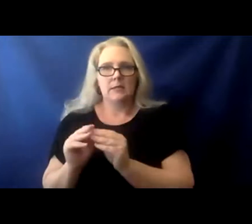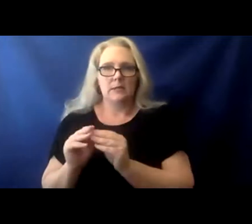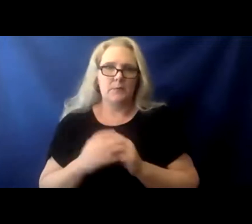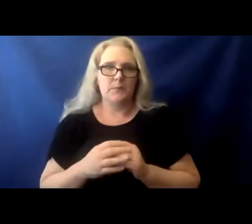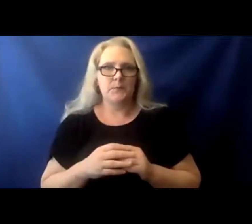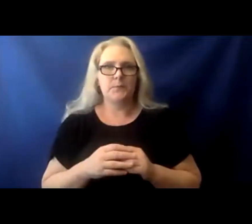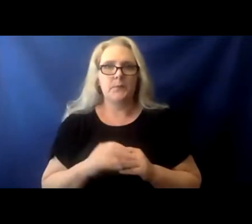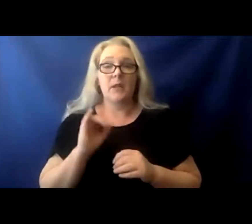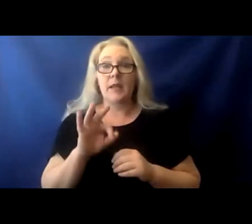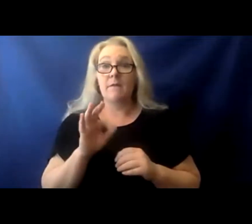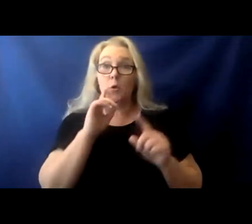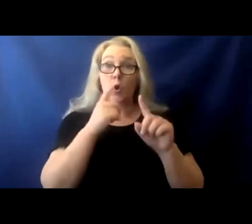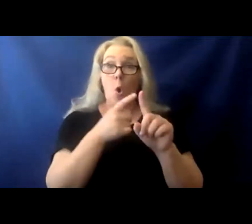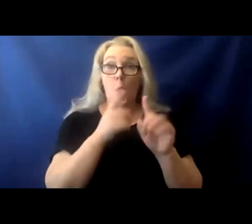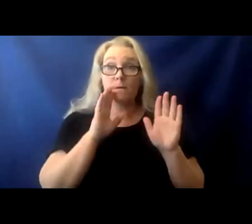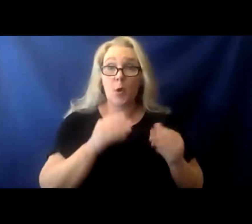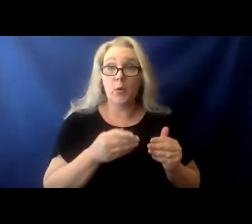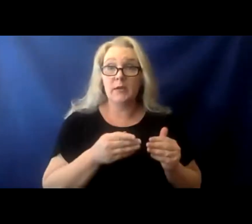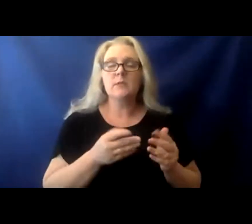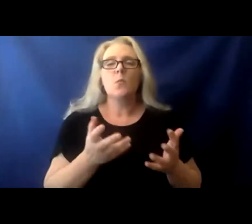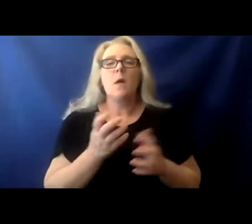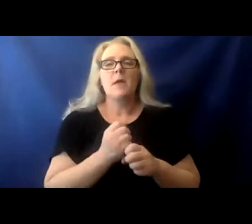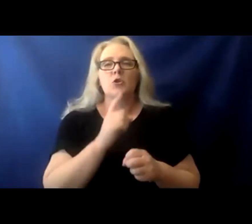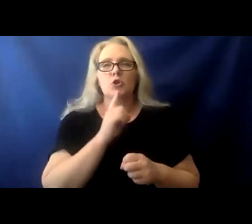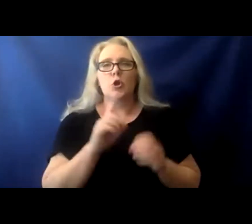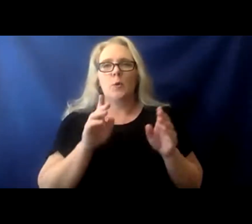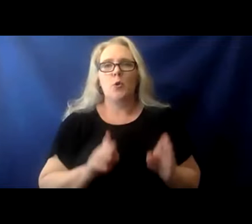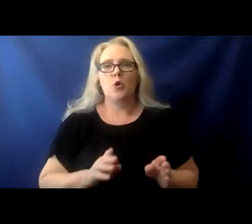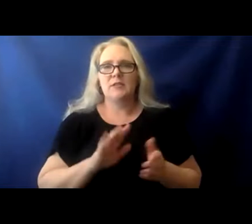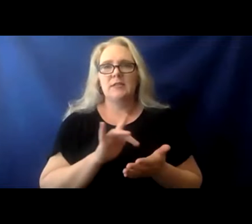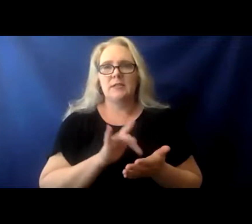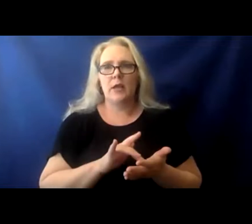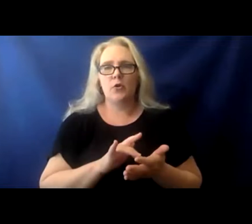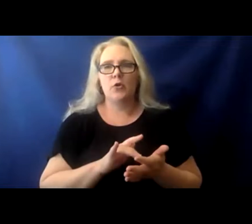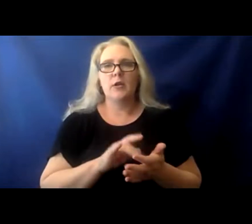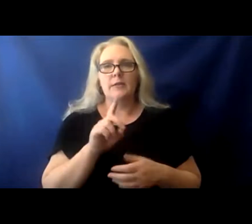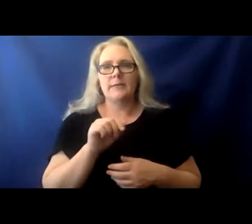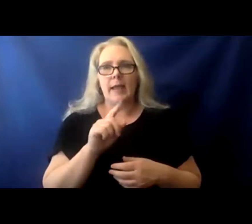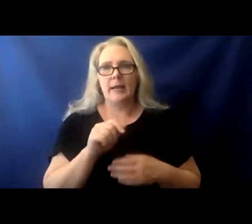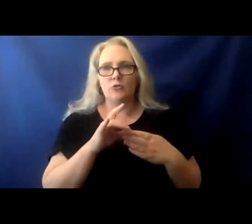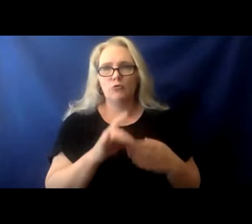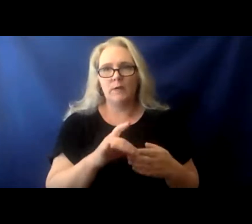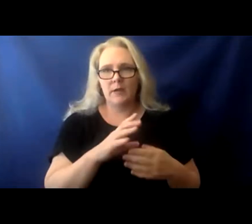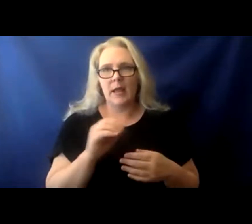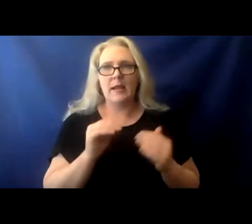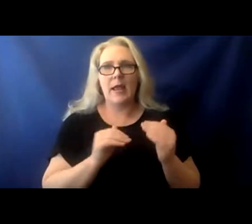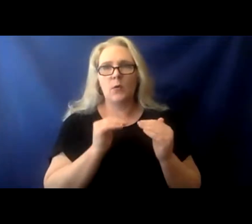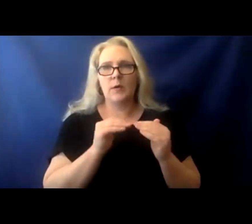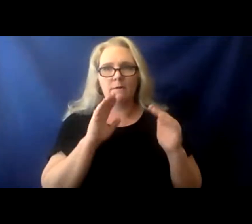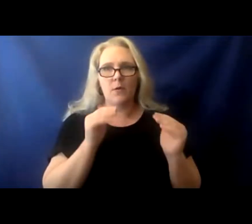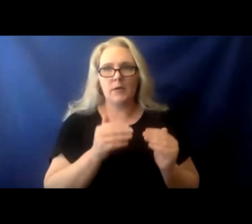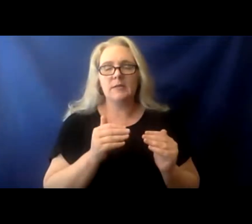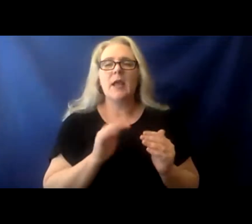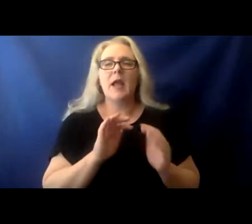goal focus, we'd want to be sure that we are person-centered, data-driven, equity-focused. So how we would include lived experience, how